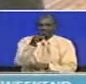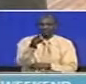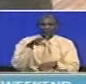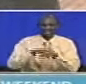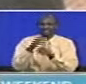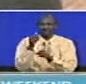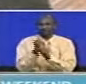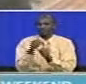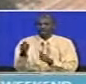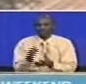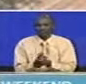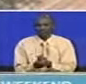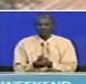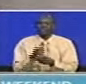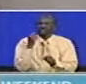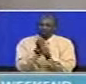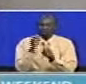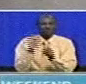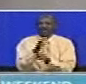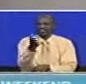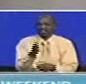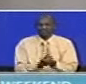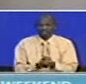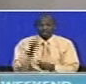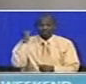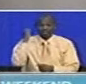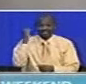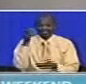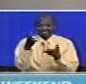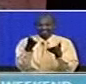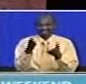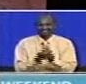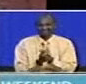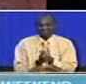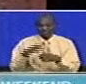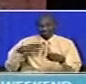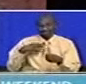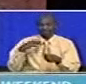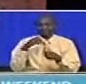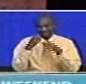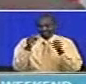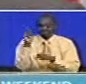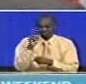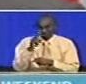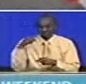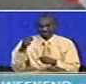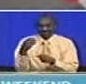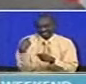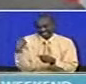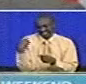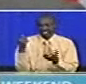yule. Nafasi bado iko. Politics of reward. President Uhuru's latest appointments